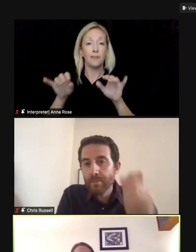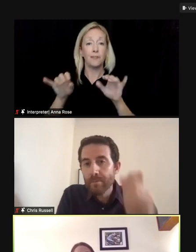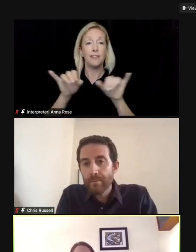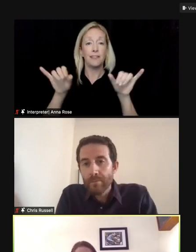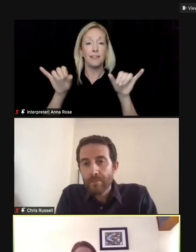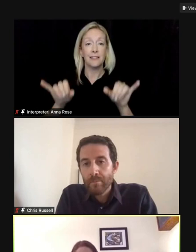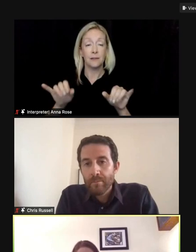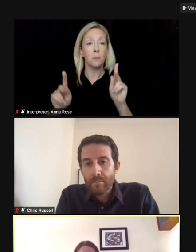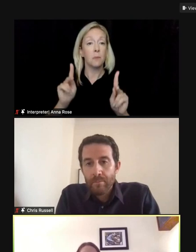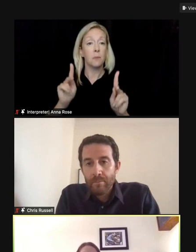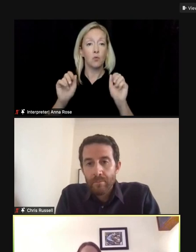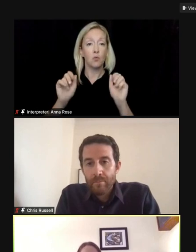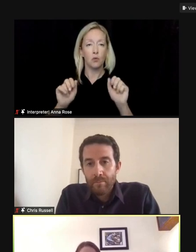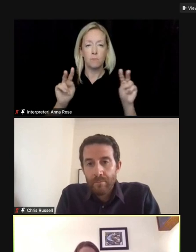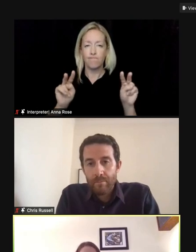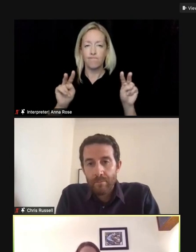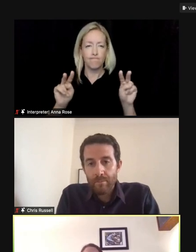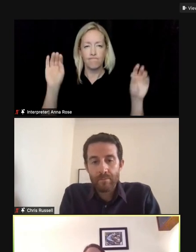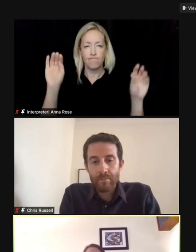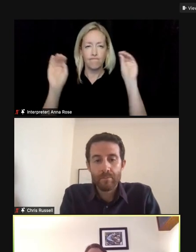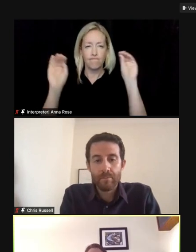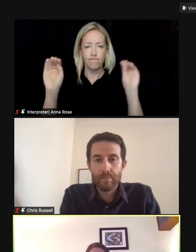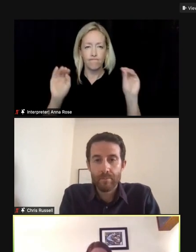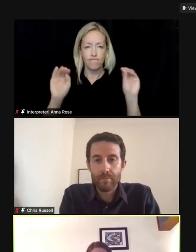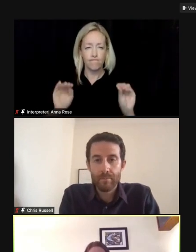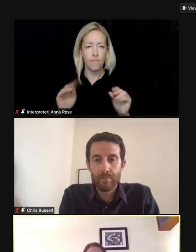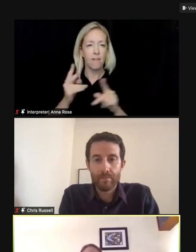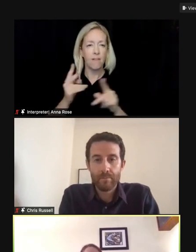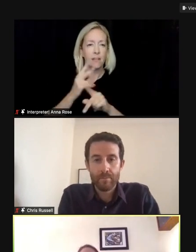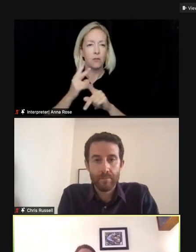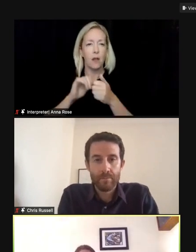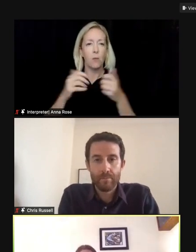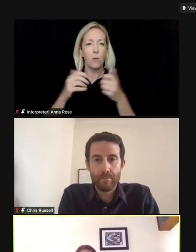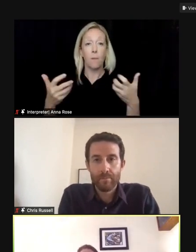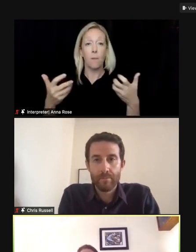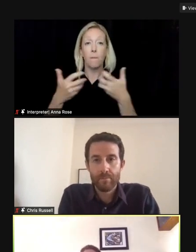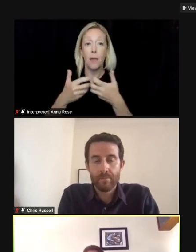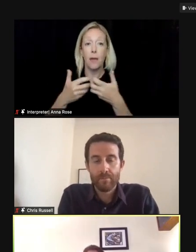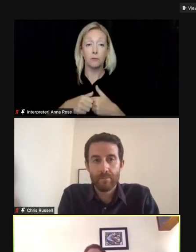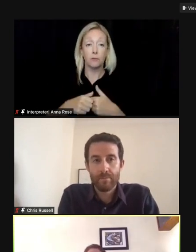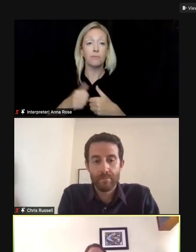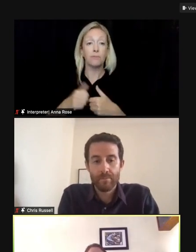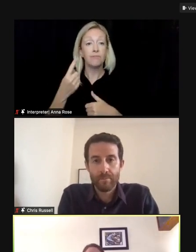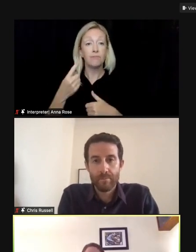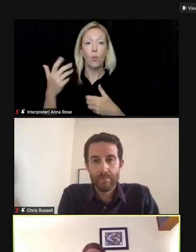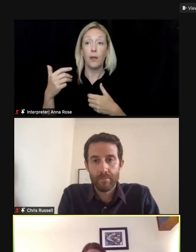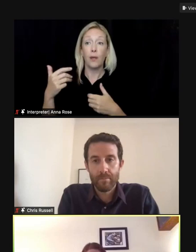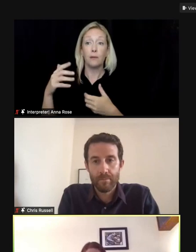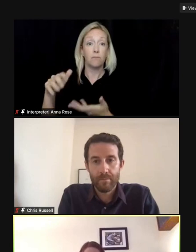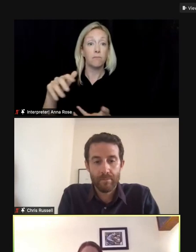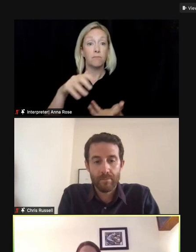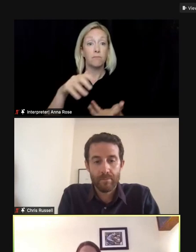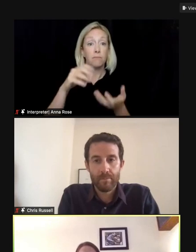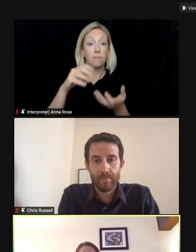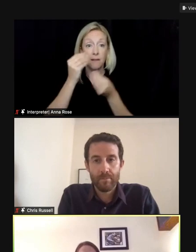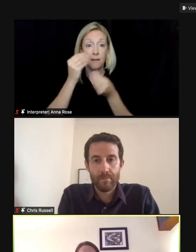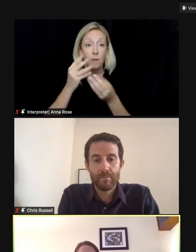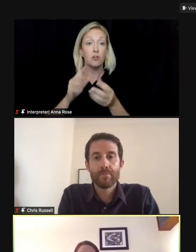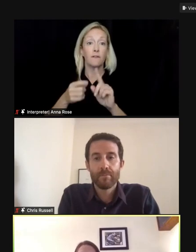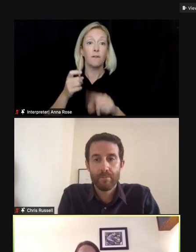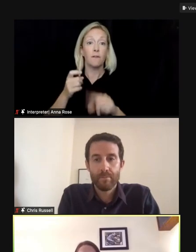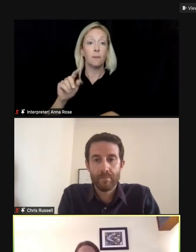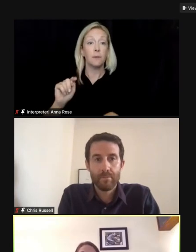come together as a team. The vision professionals, the speech and language professionals, the teacher of the deaf, the TBI, as a team to